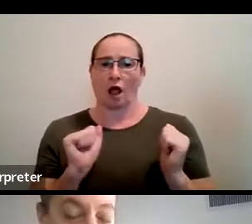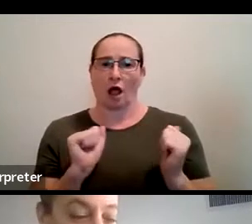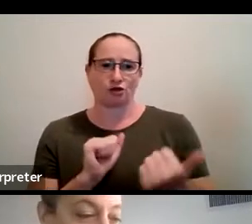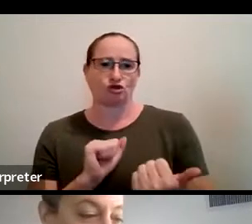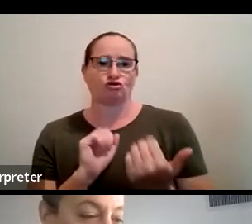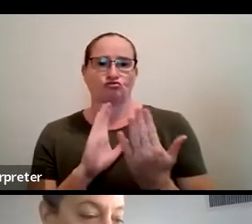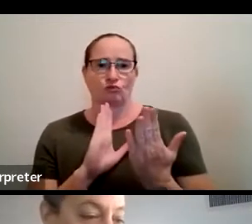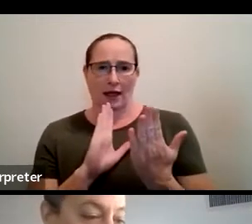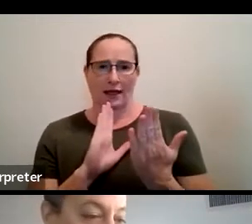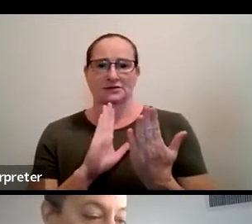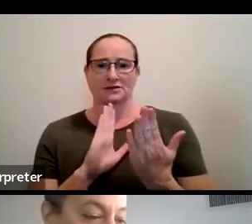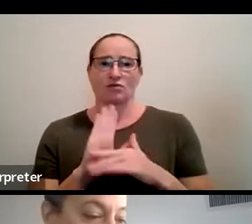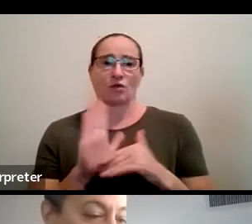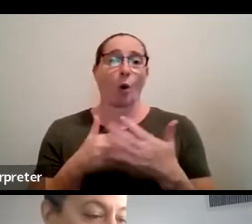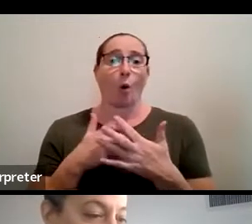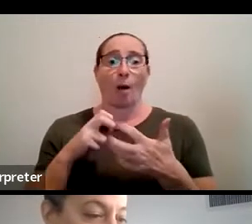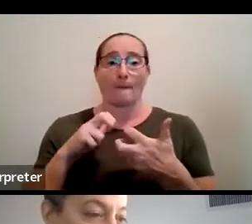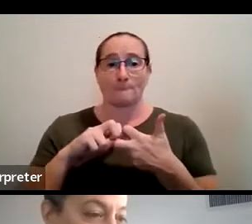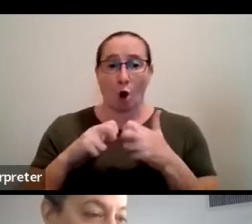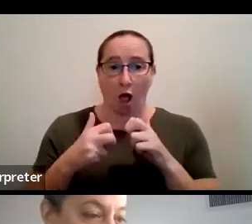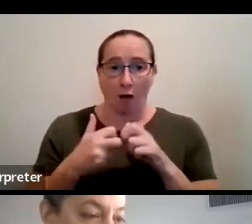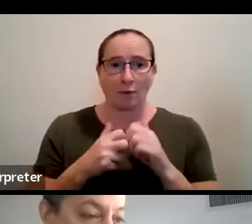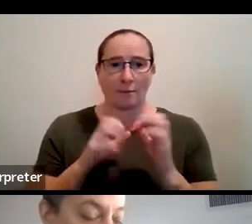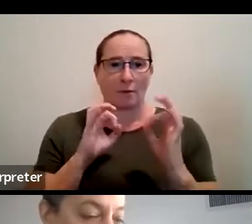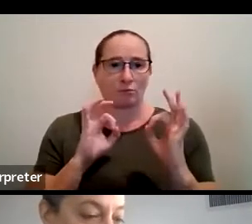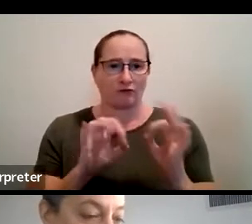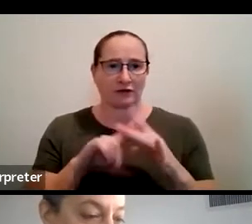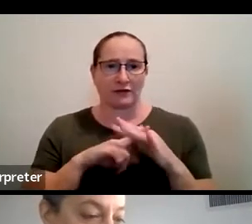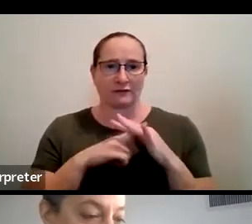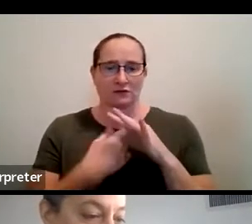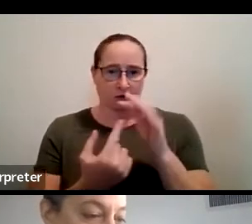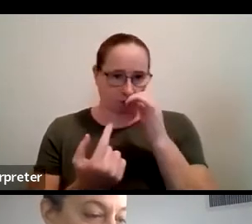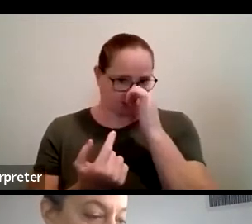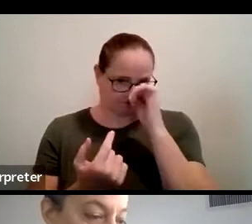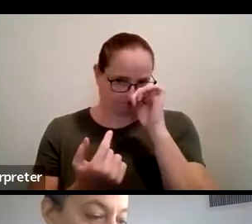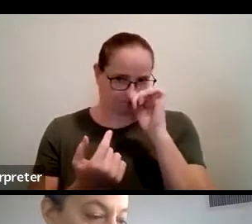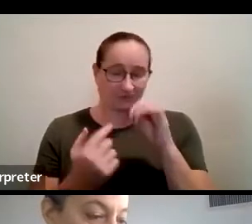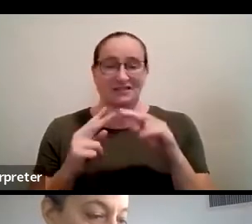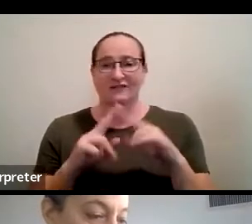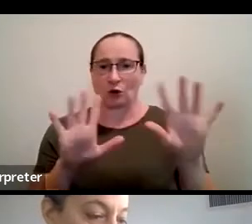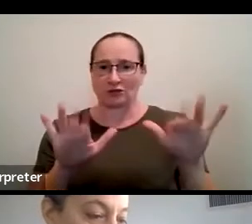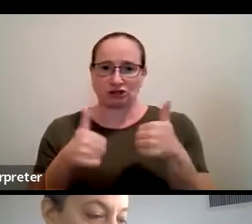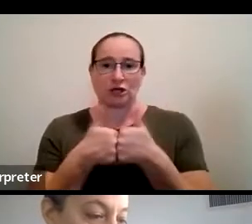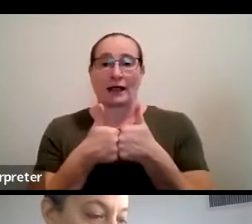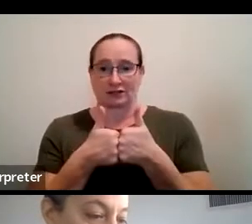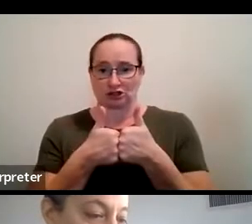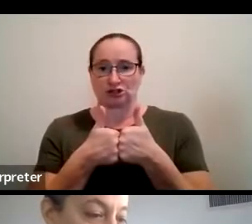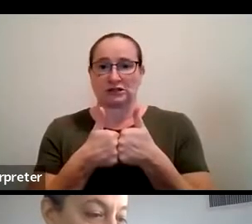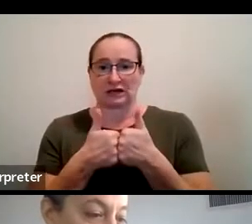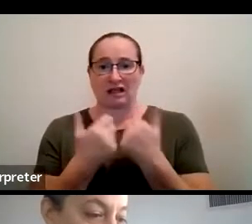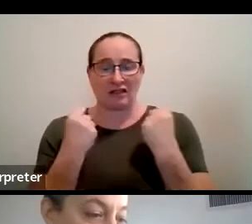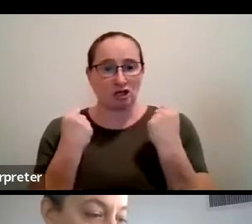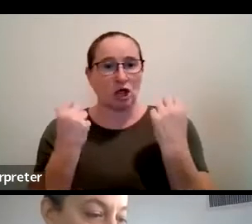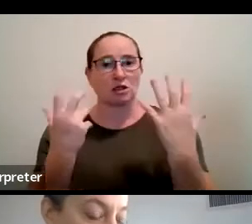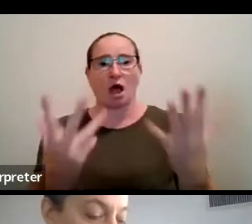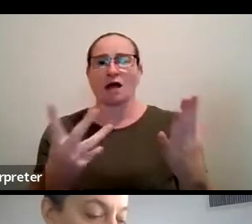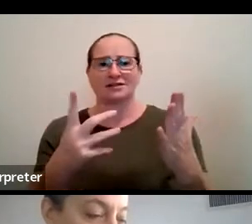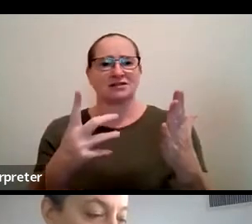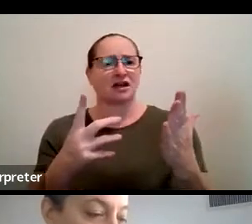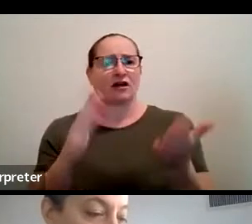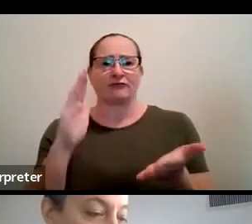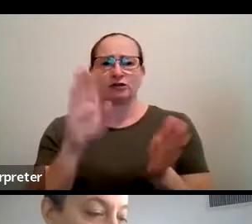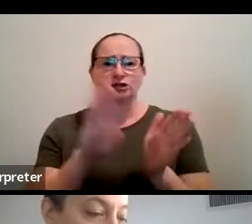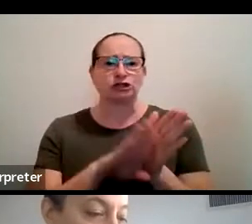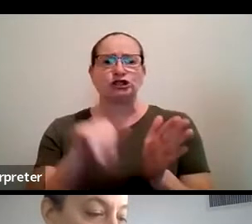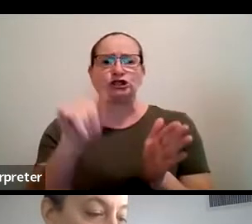address the whole problem perfectly right at the start is very challenging. And so there's lots of lower cost places